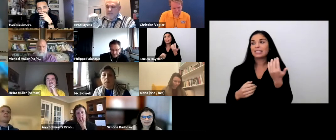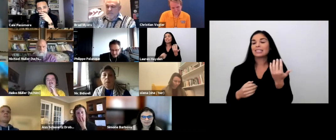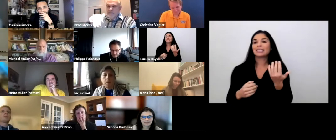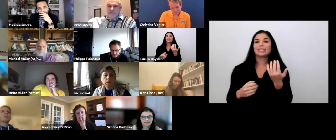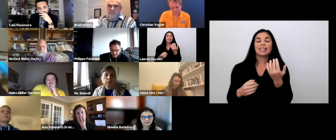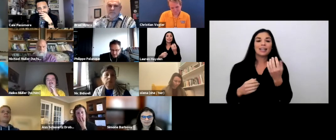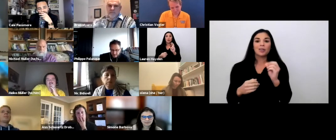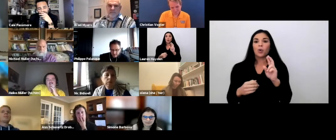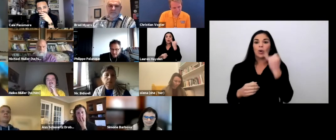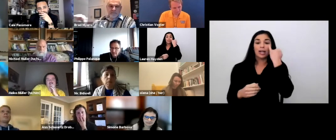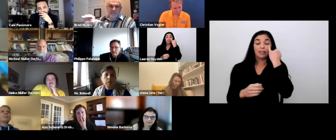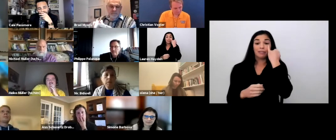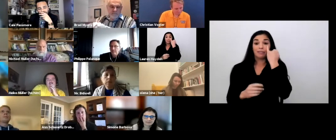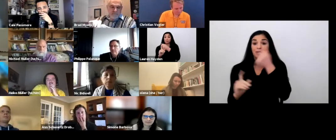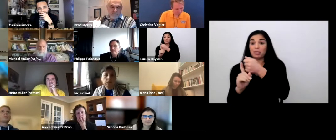care of their own parents,